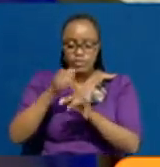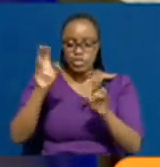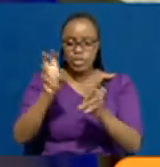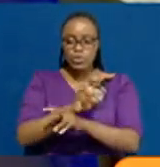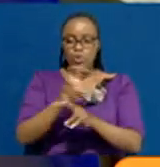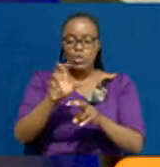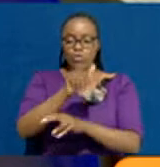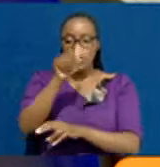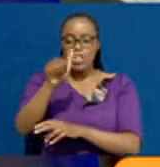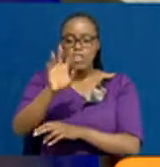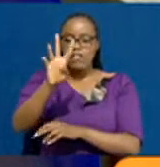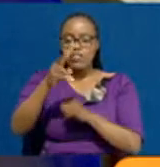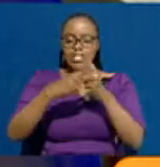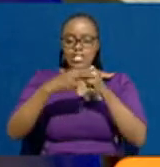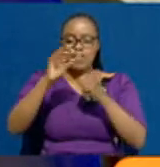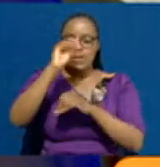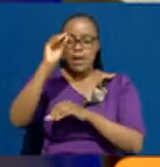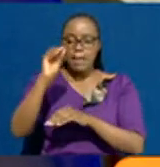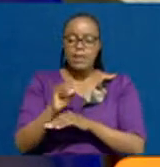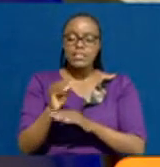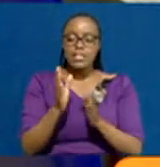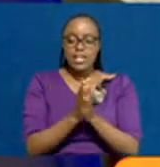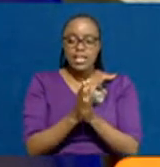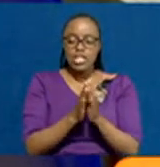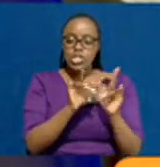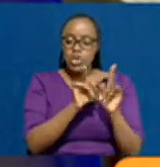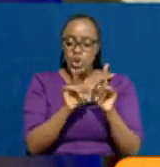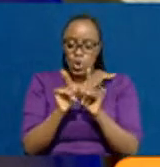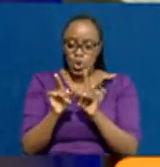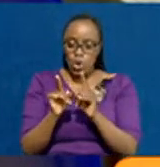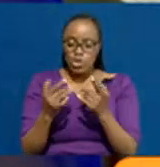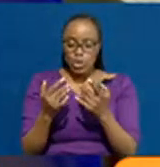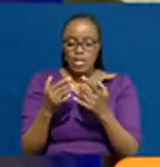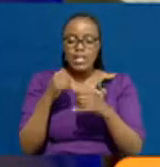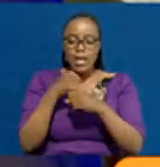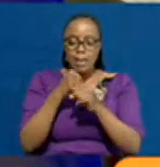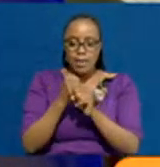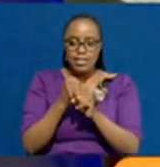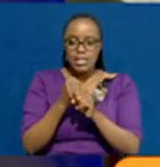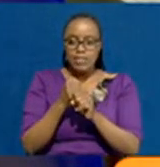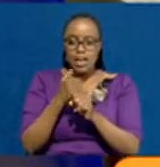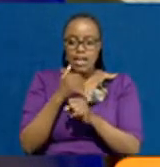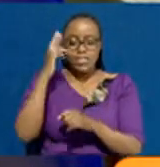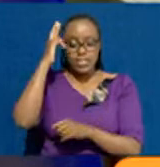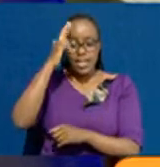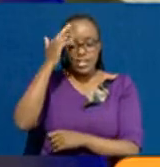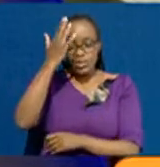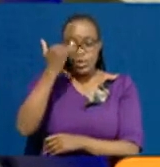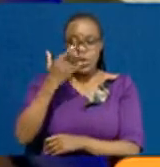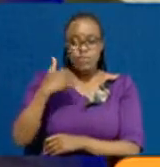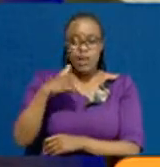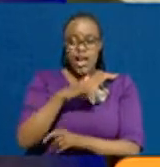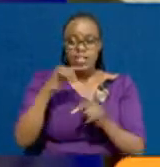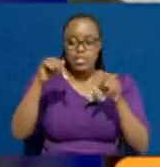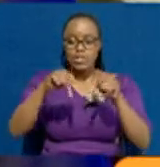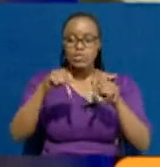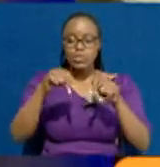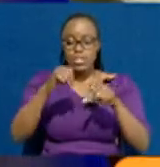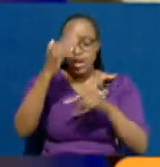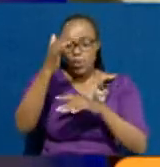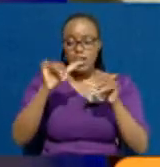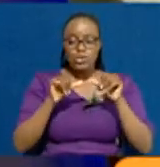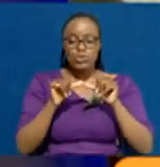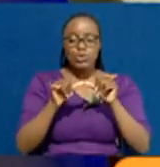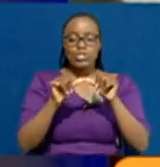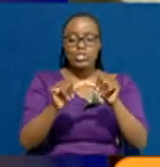for the other 47%. And it takes a lot of effort, and that's why we are here today, just to